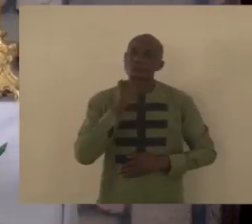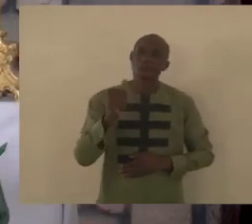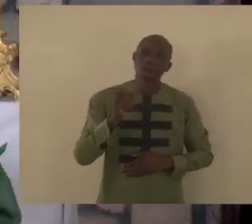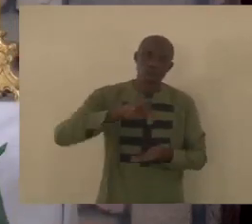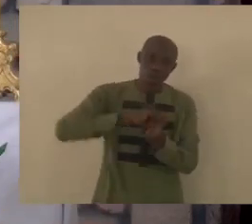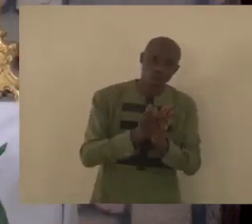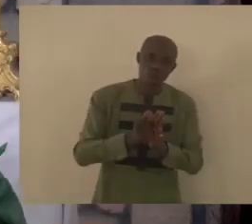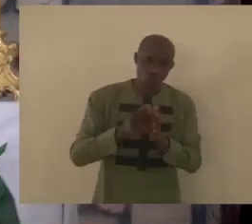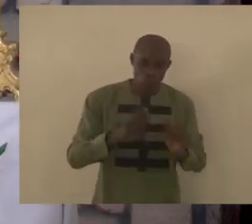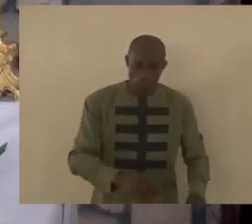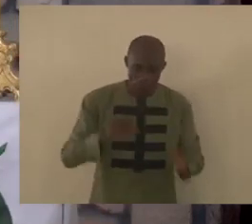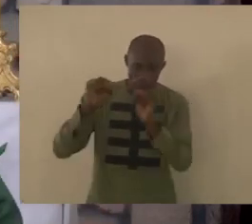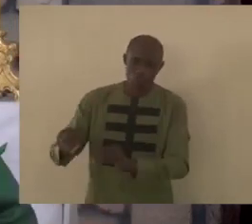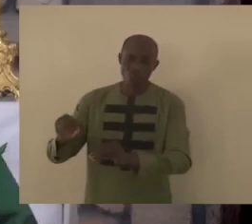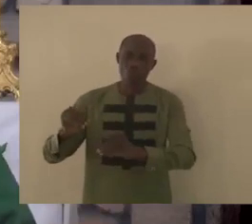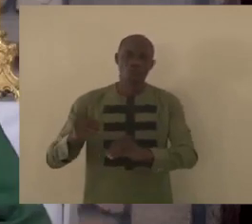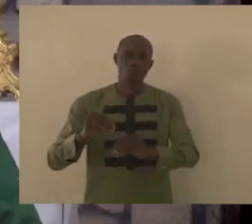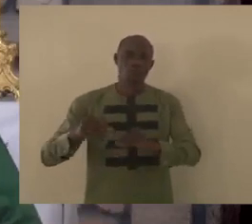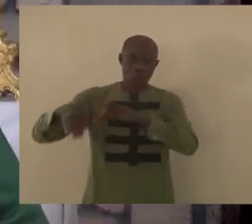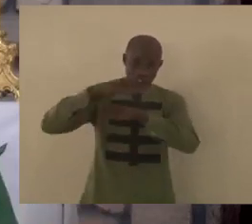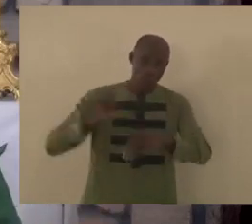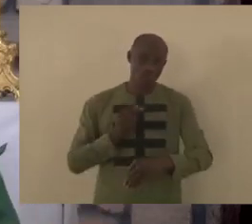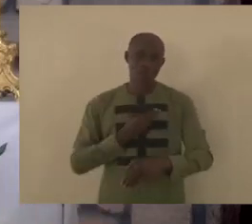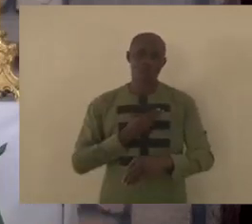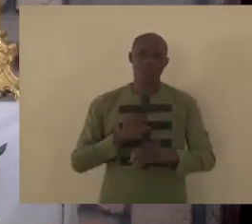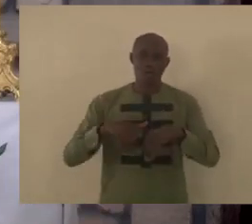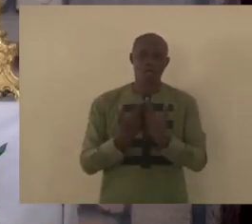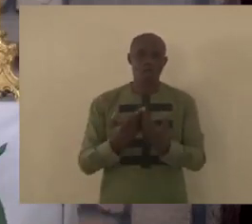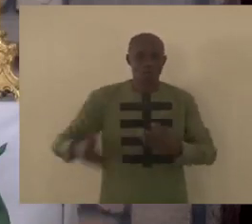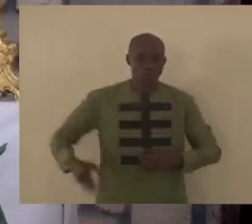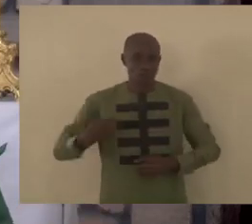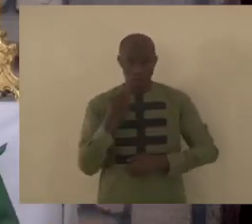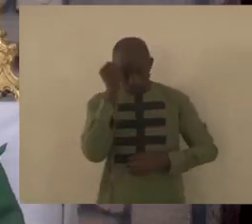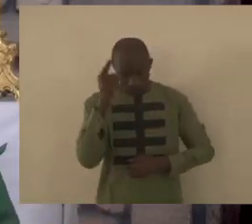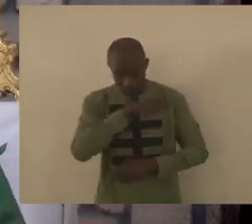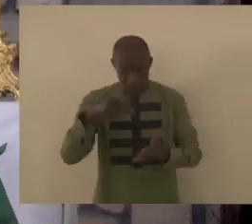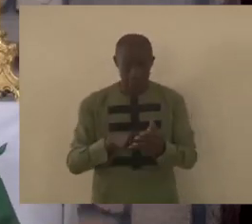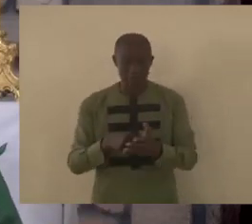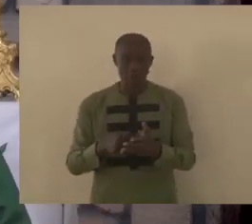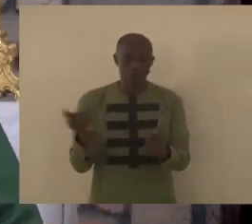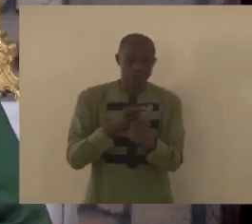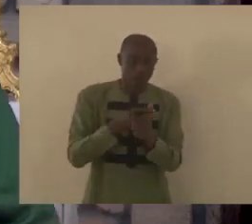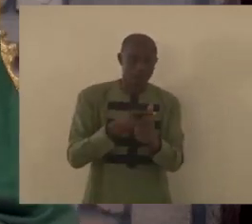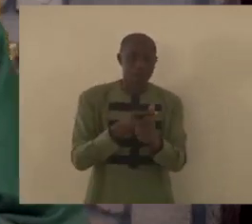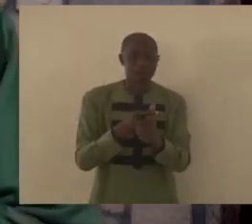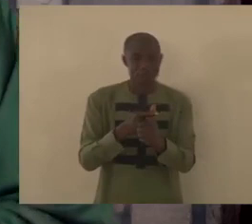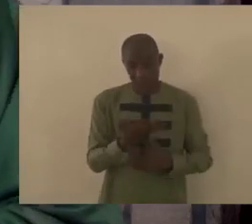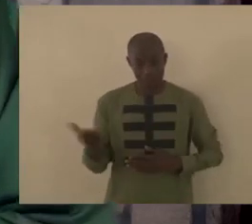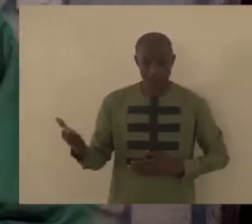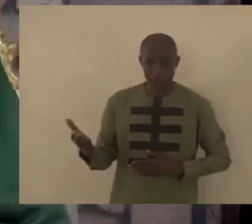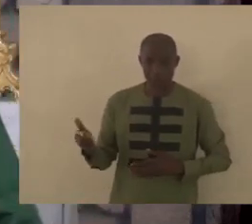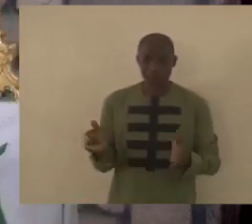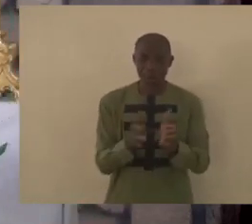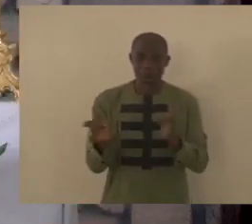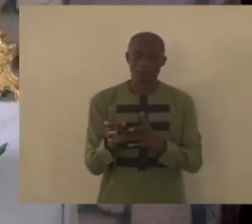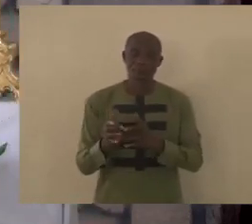call those who are placed ahead of us masters? How should we understand this statement? The first thing we must know is